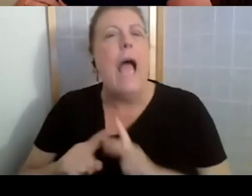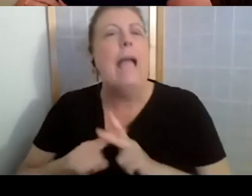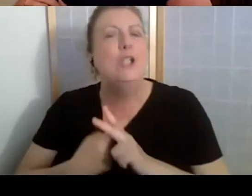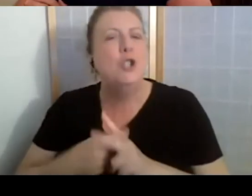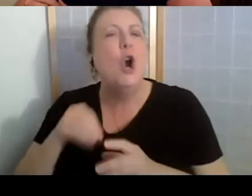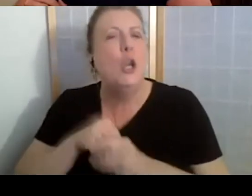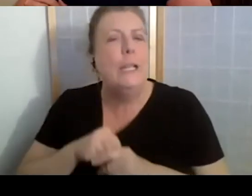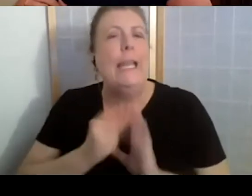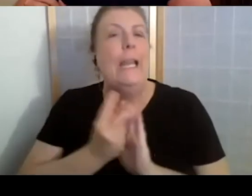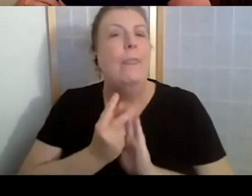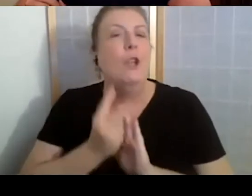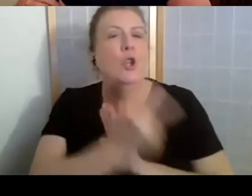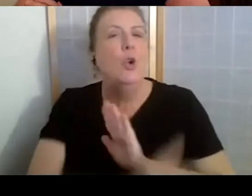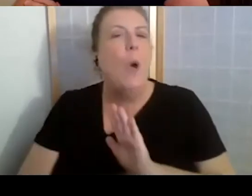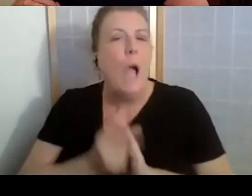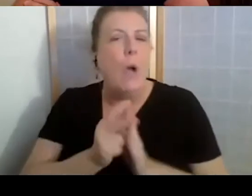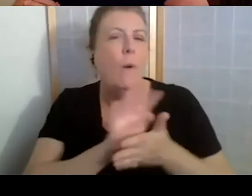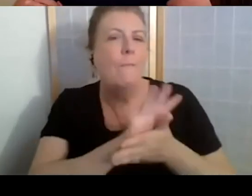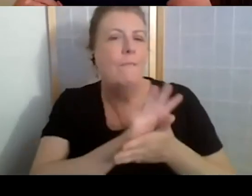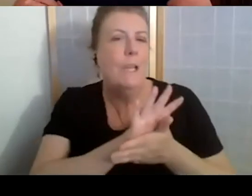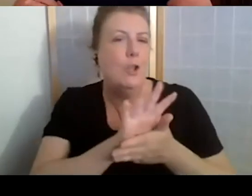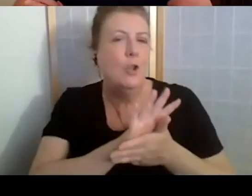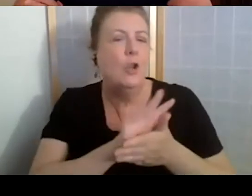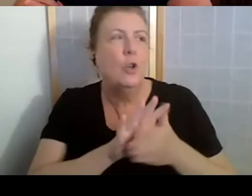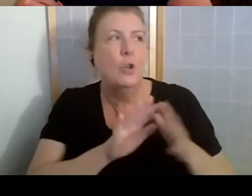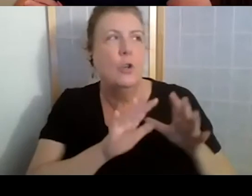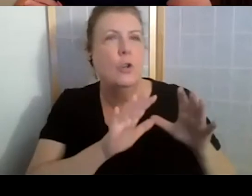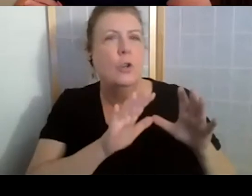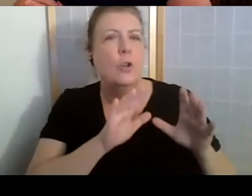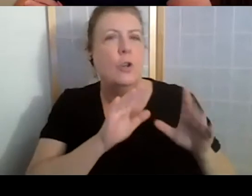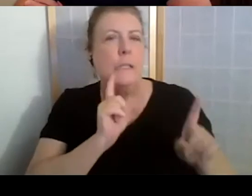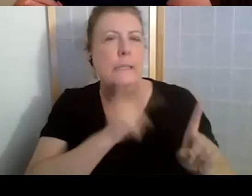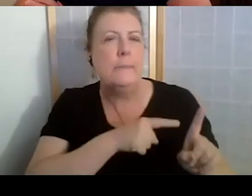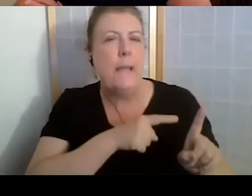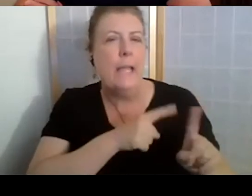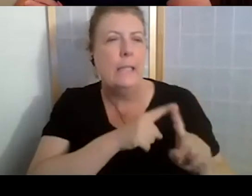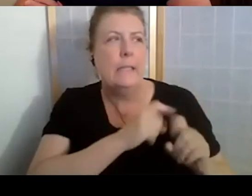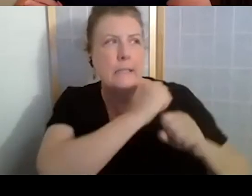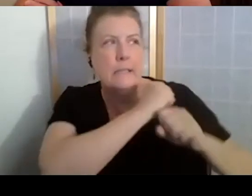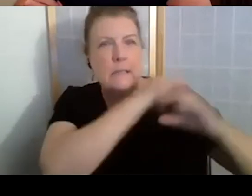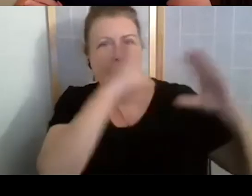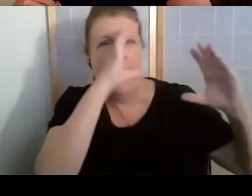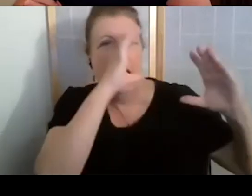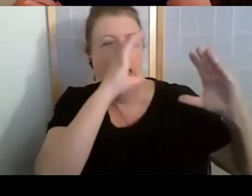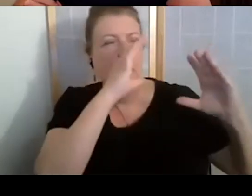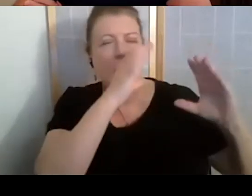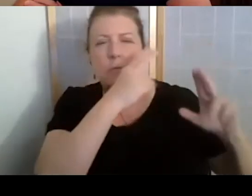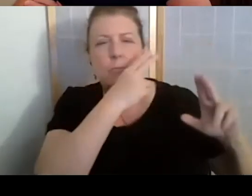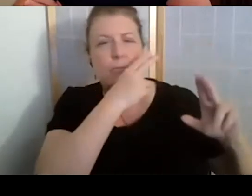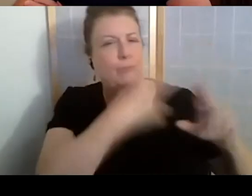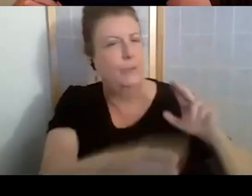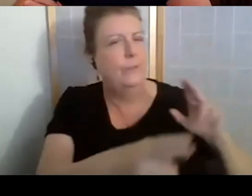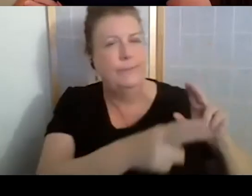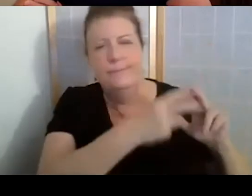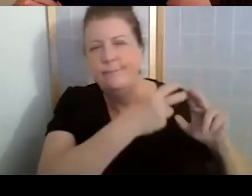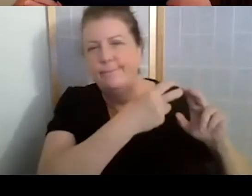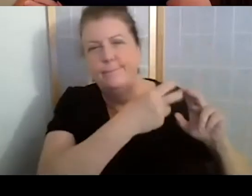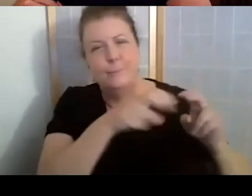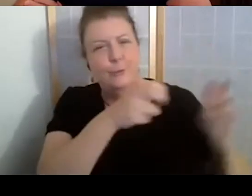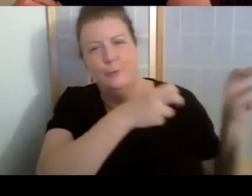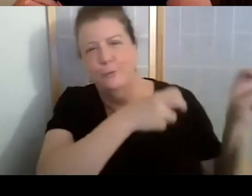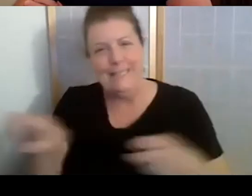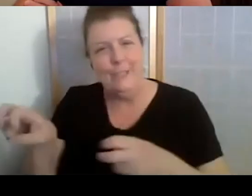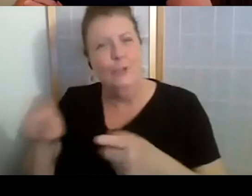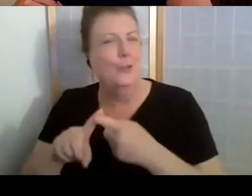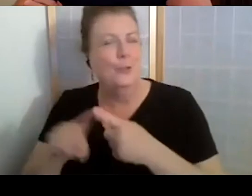lot more there. And that it did have a narrative drive that would hold people. We had